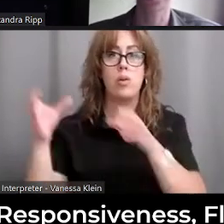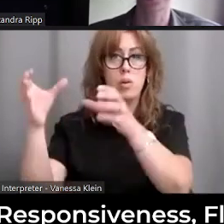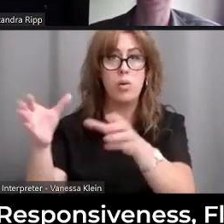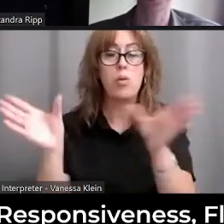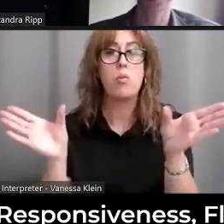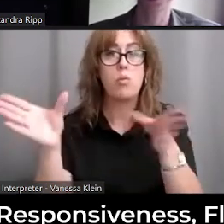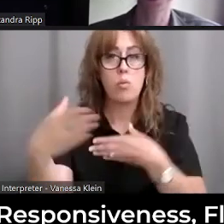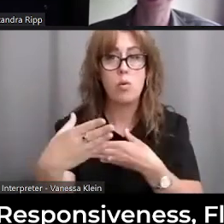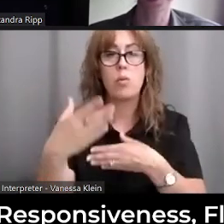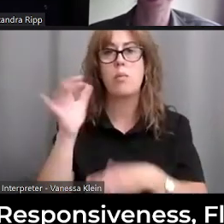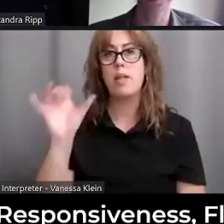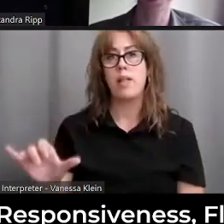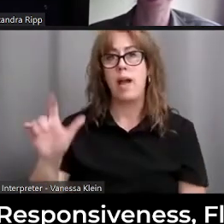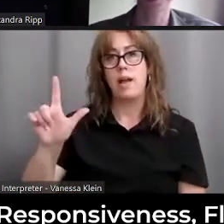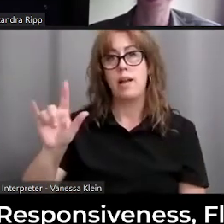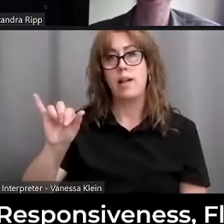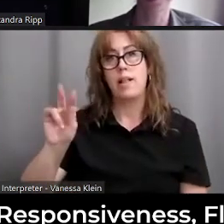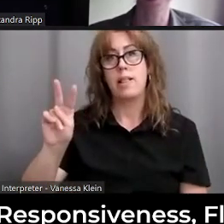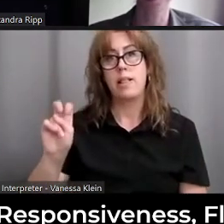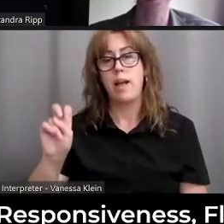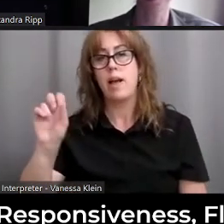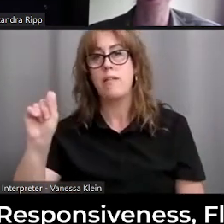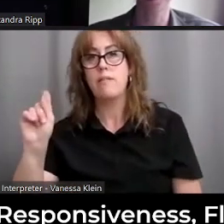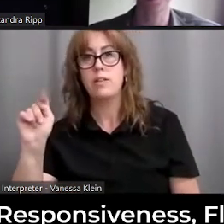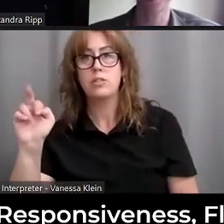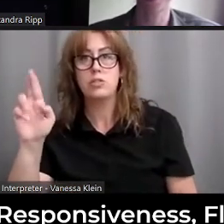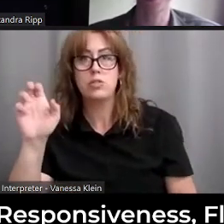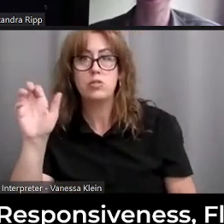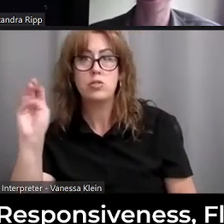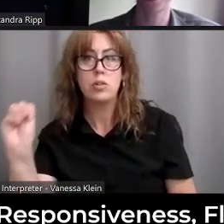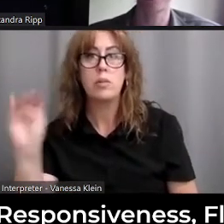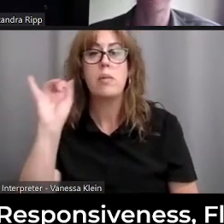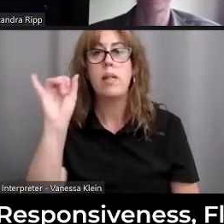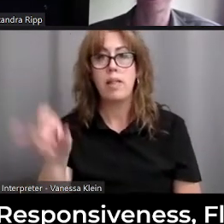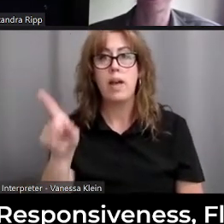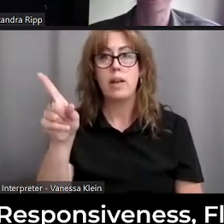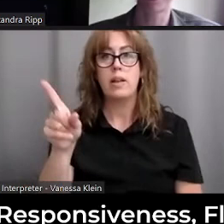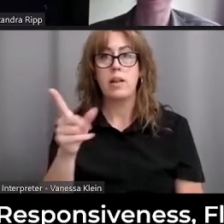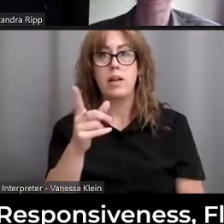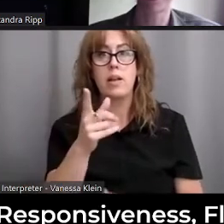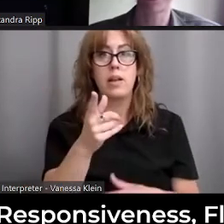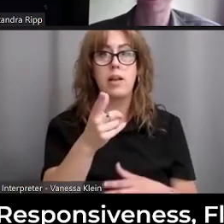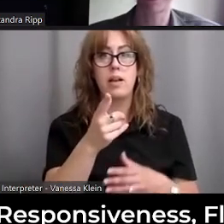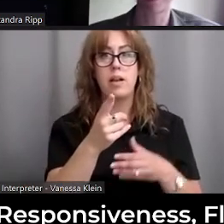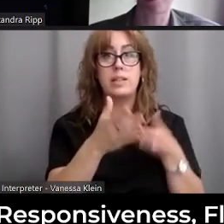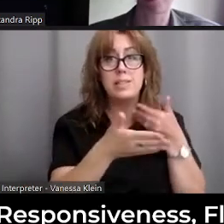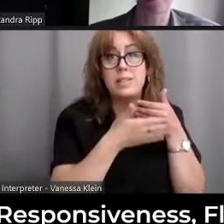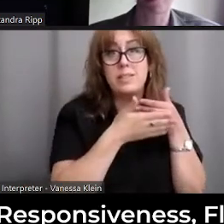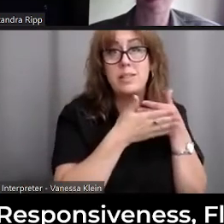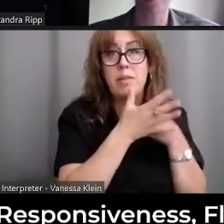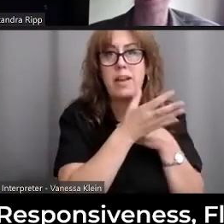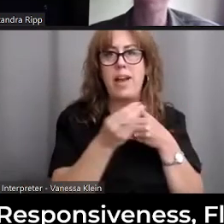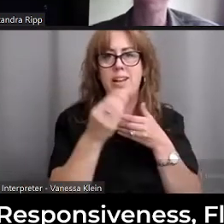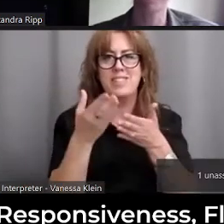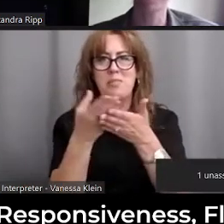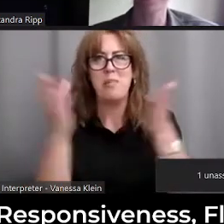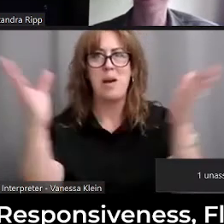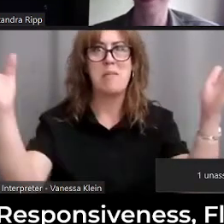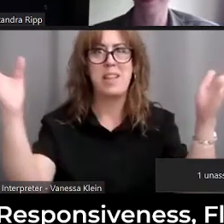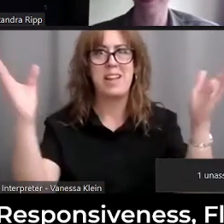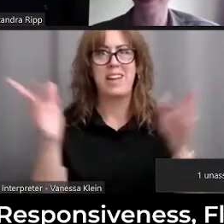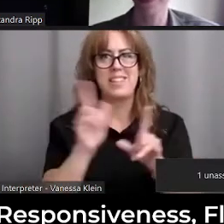know, be aware that as we're having this intimate conversation, it is both intimate and very public at the same